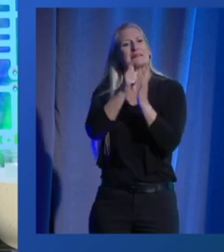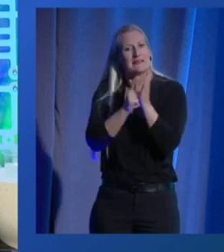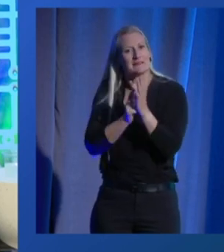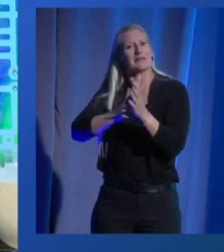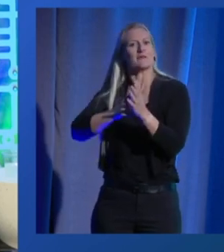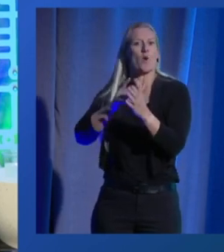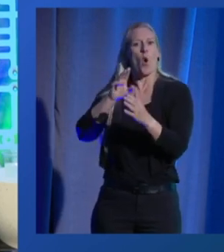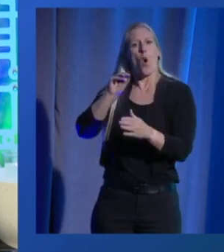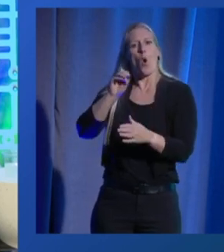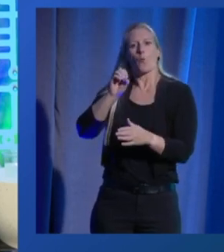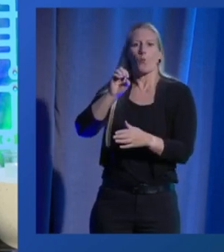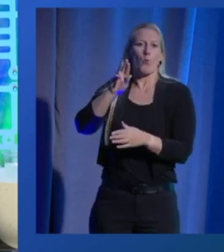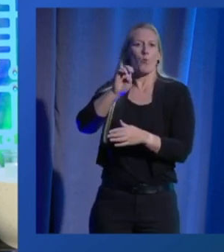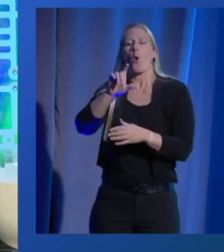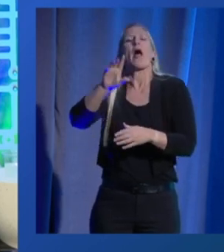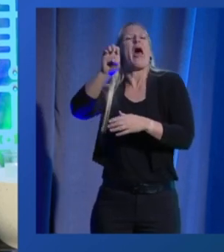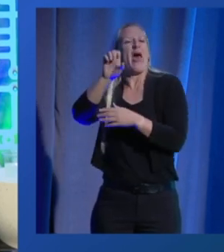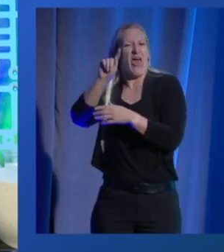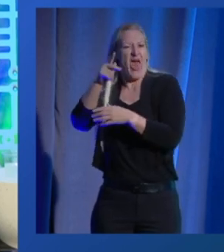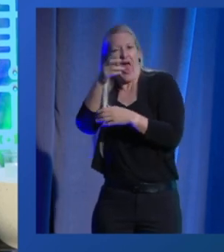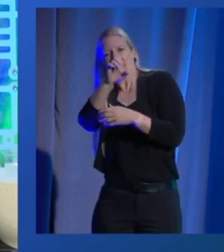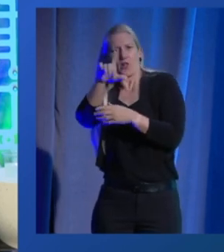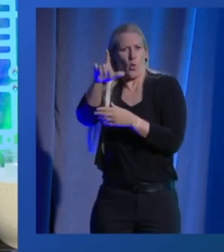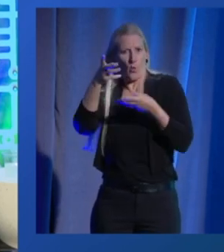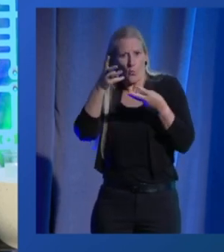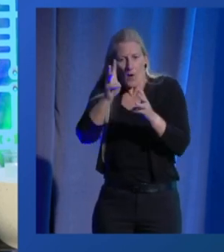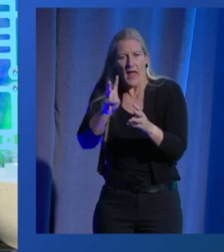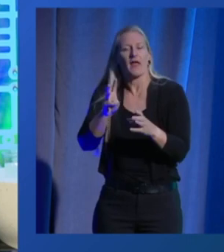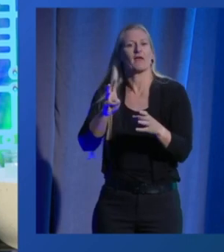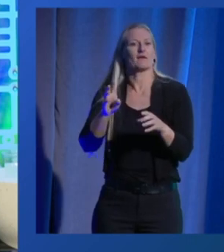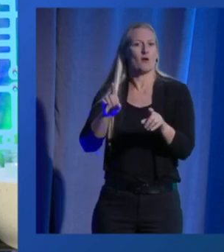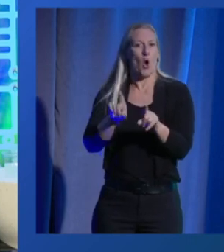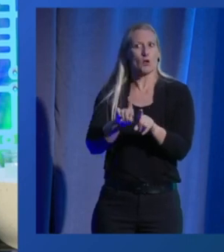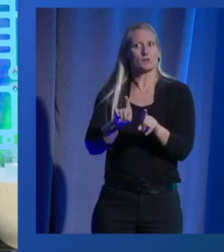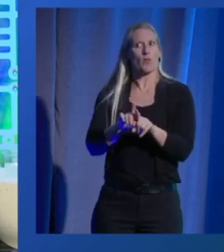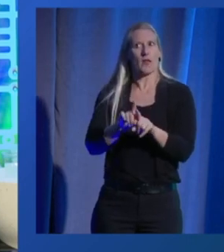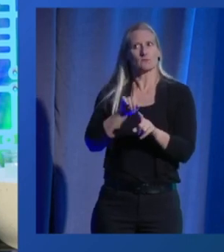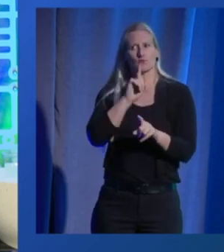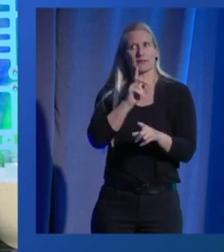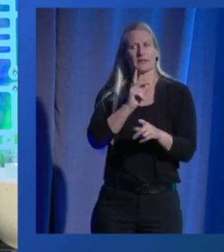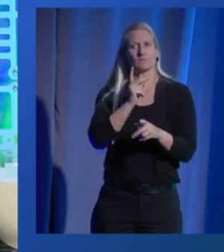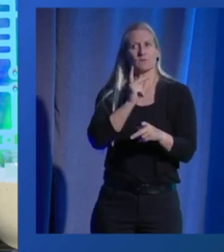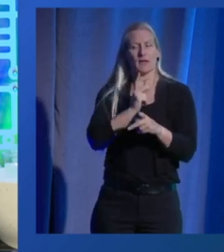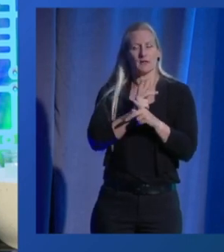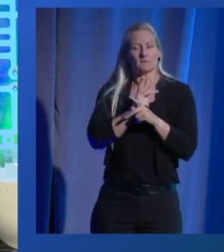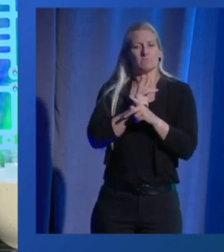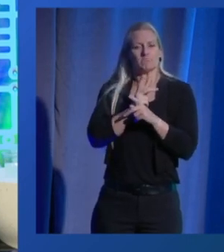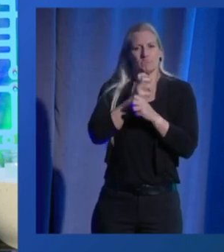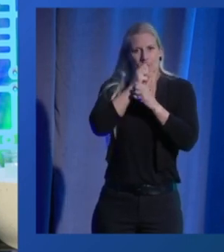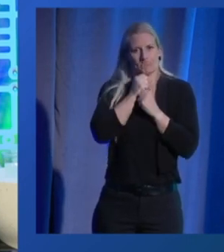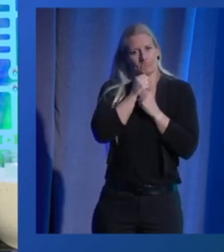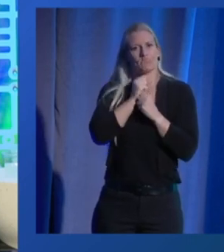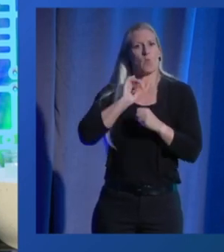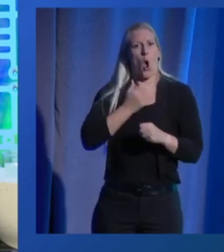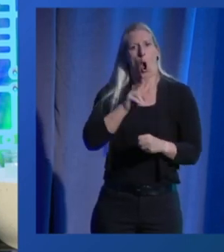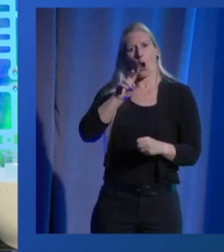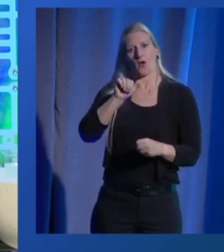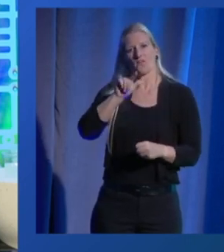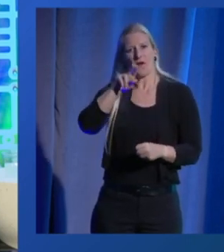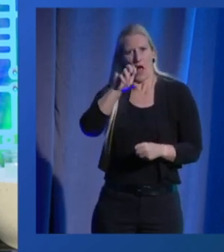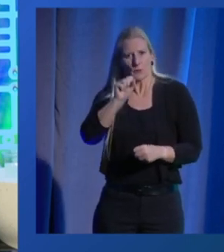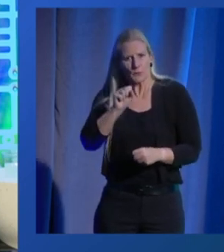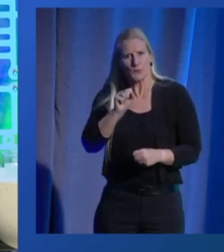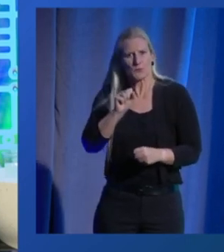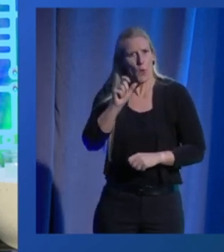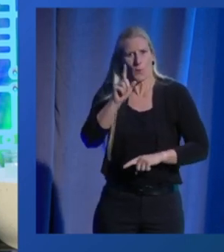in a way that preserves the American values and Democratic like systems that we hold so dear as American citizens and